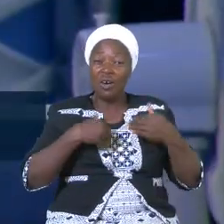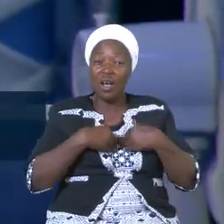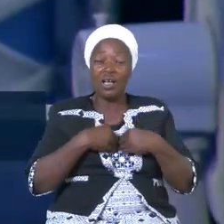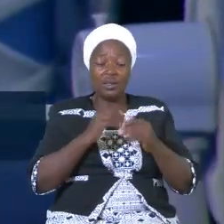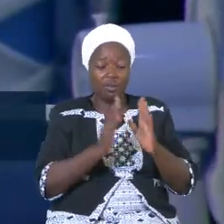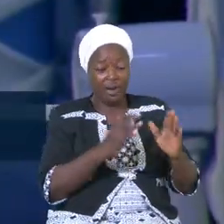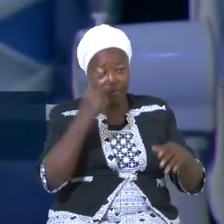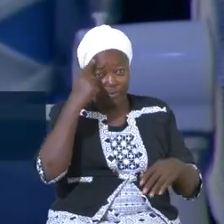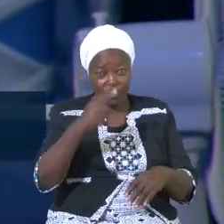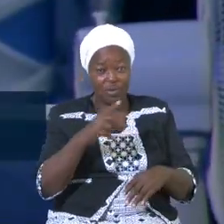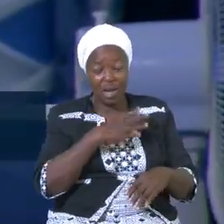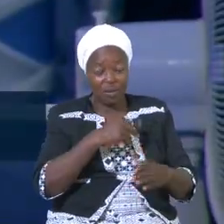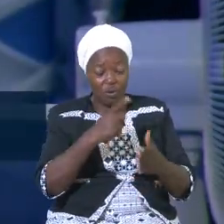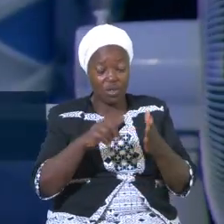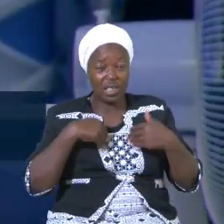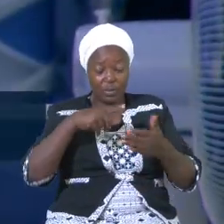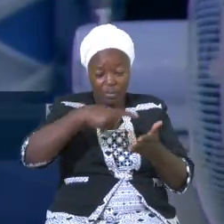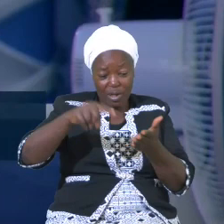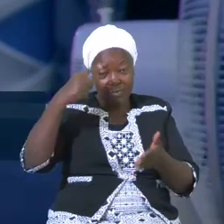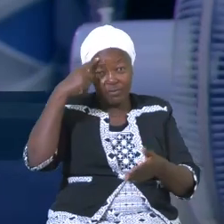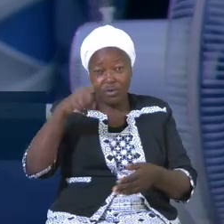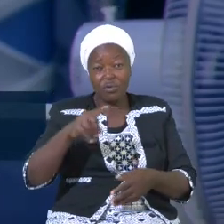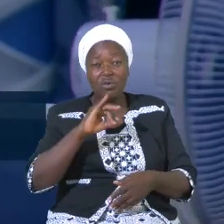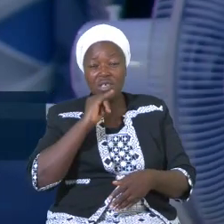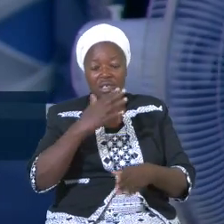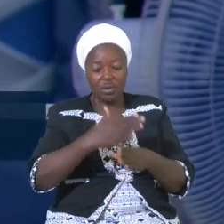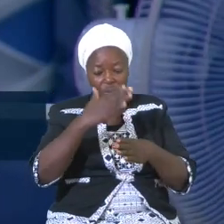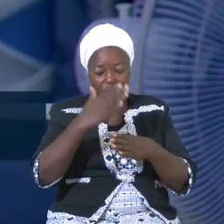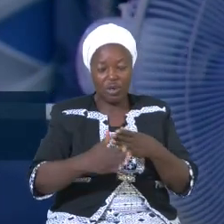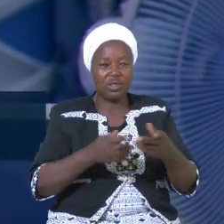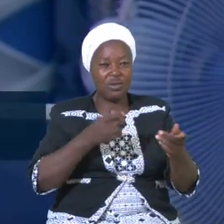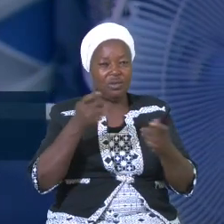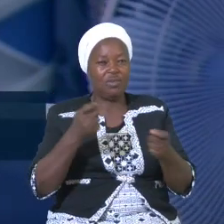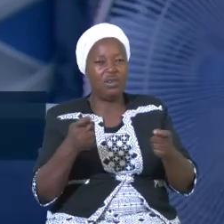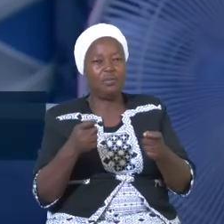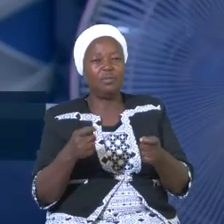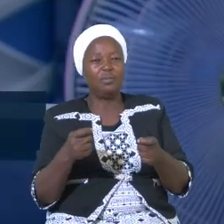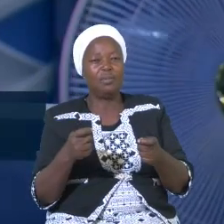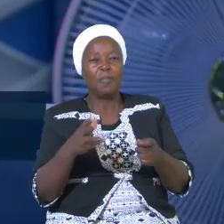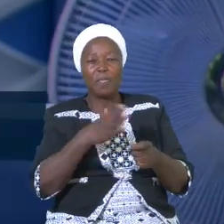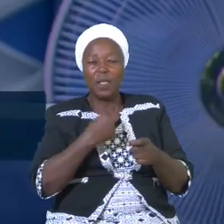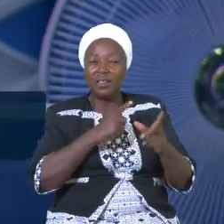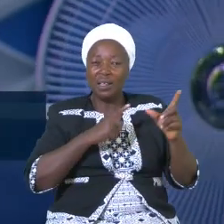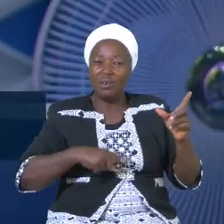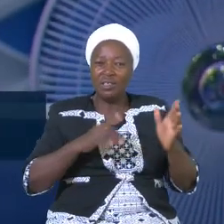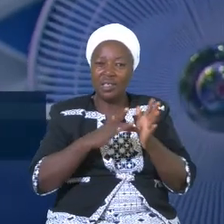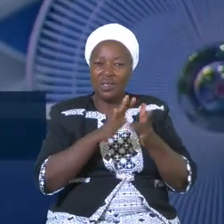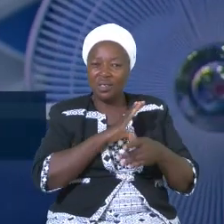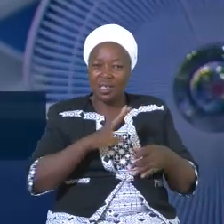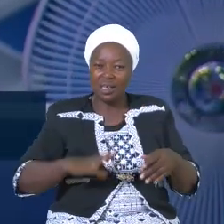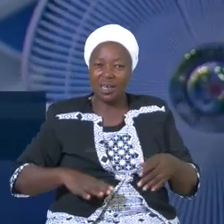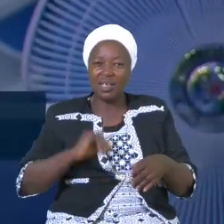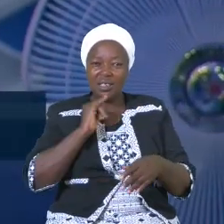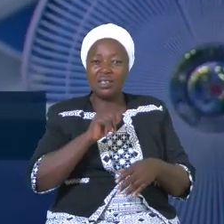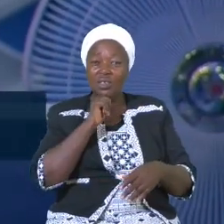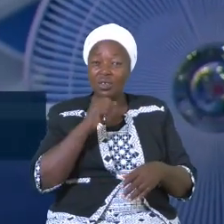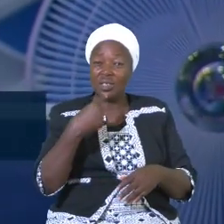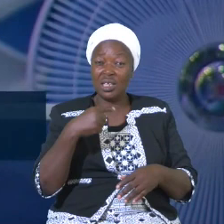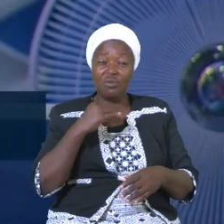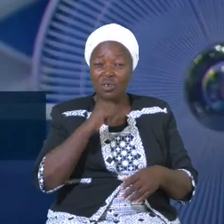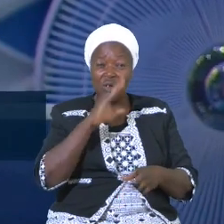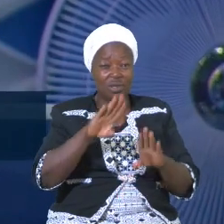dominion and the lord jesus christ is not saying he would not give